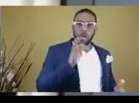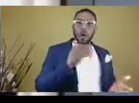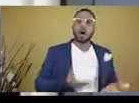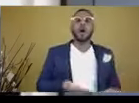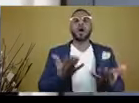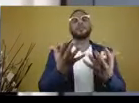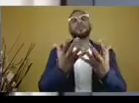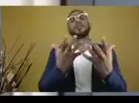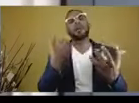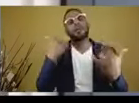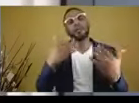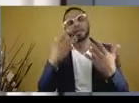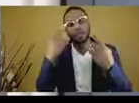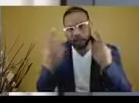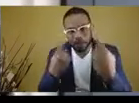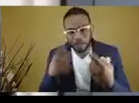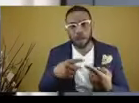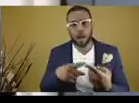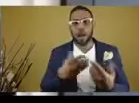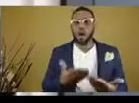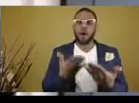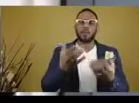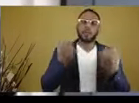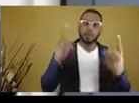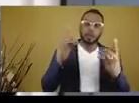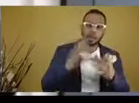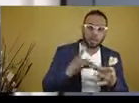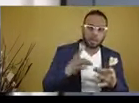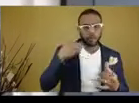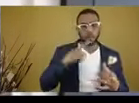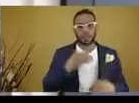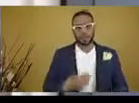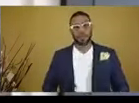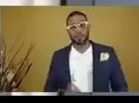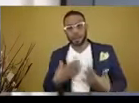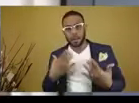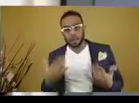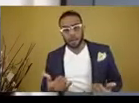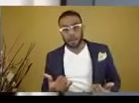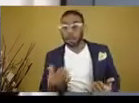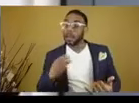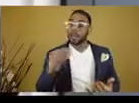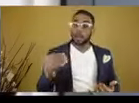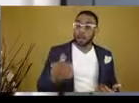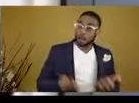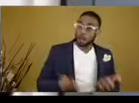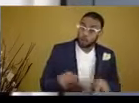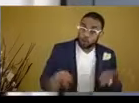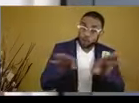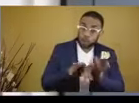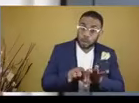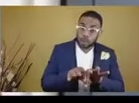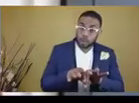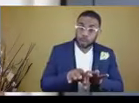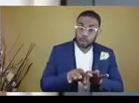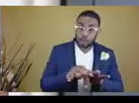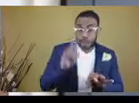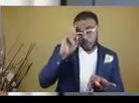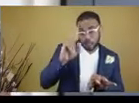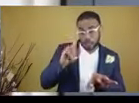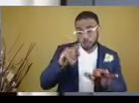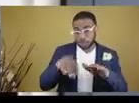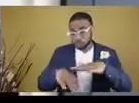much for us to think about, offered so many words for us to be inspired by. And most importantly, I think the